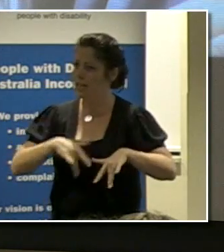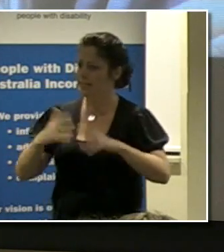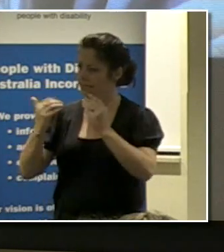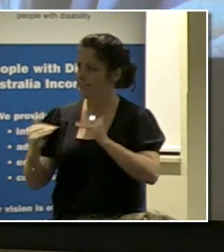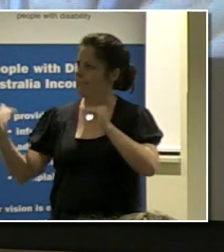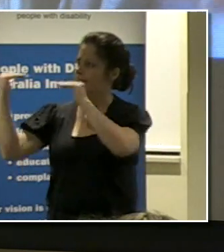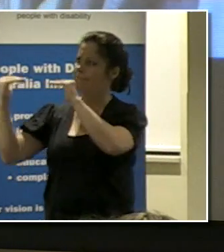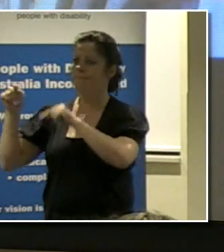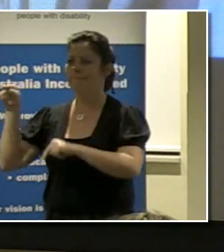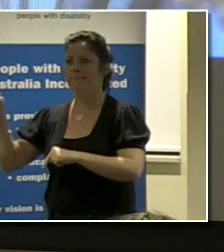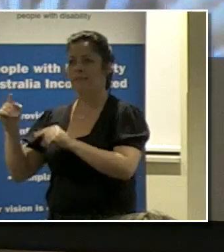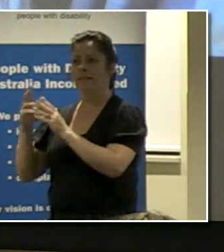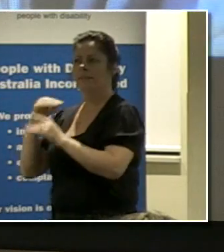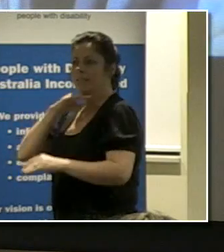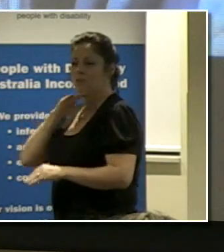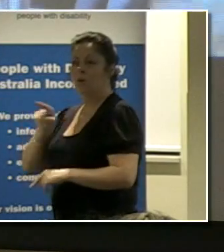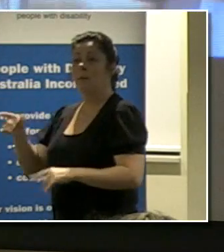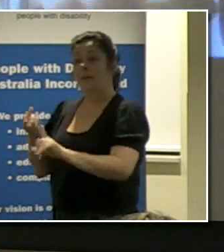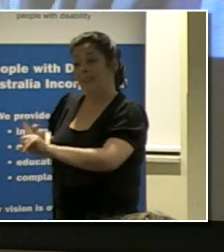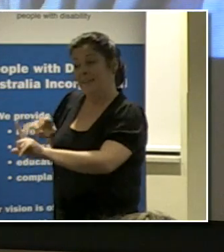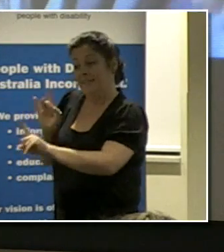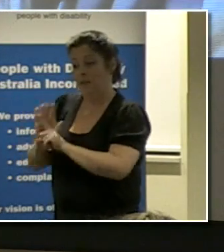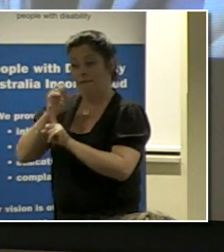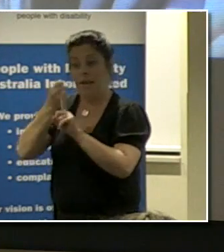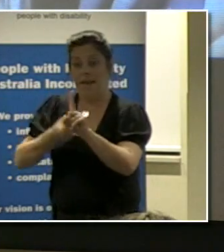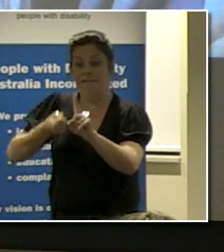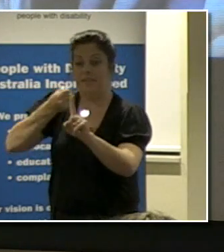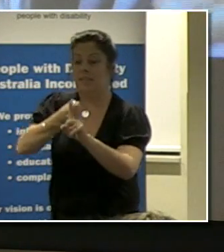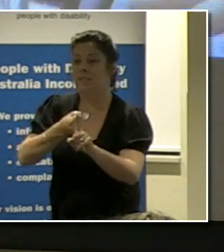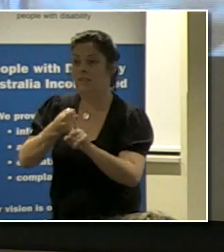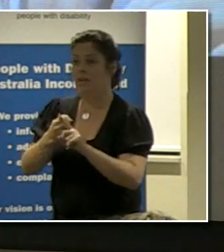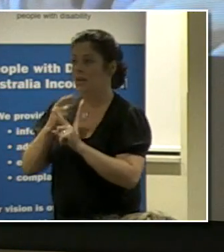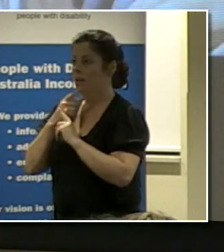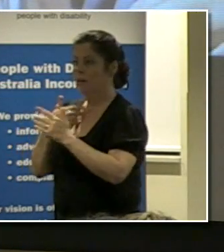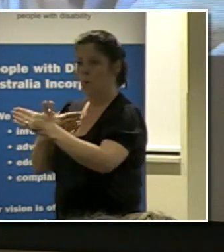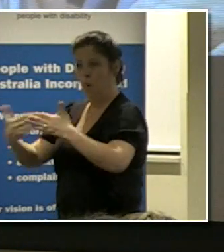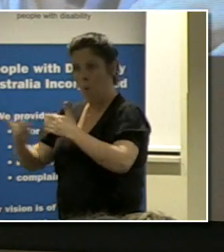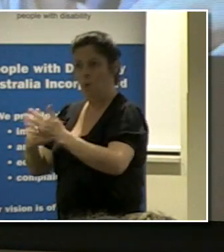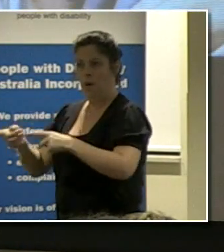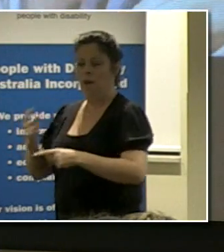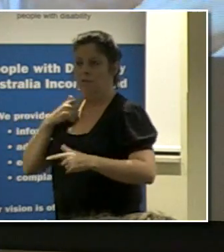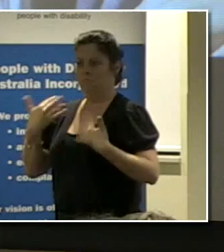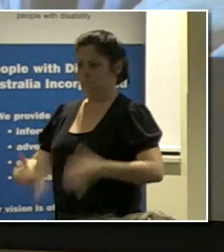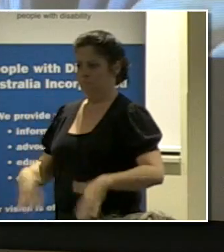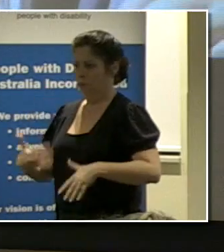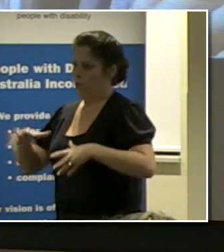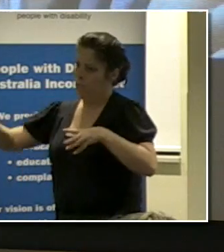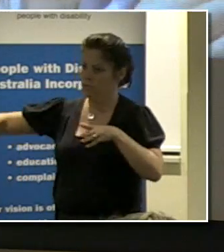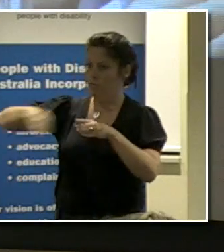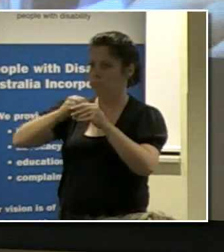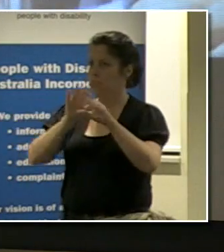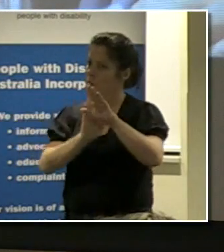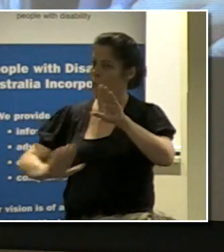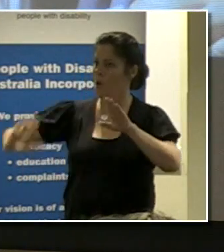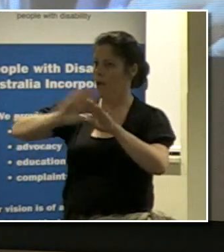sorts of self-advocacy arrangements really be a critical component of this scheme, so that